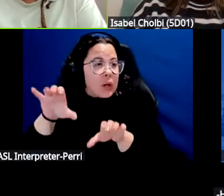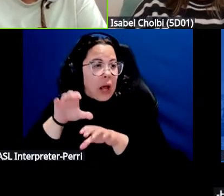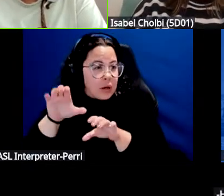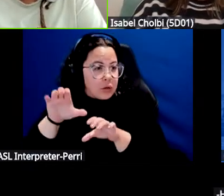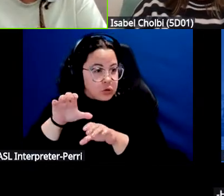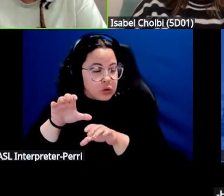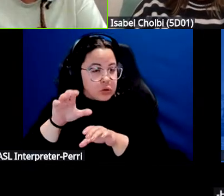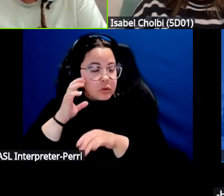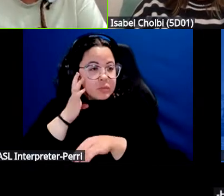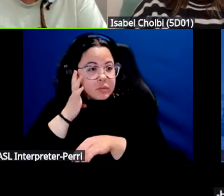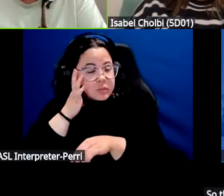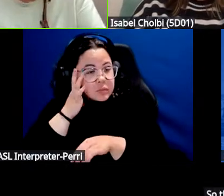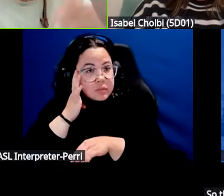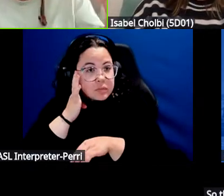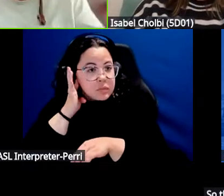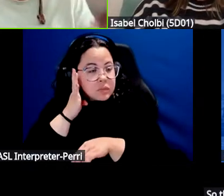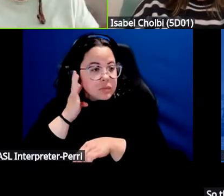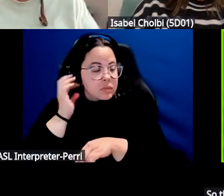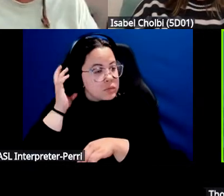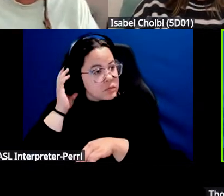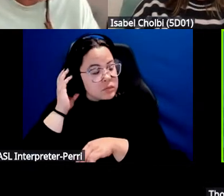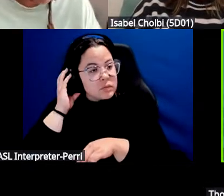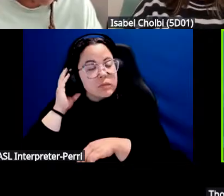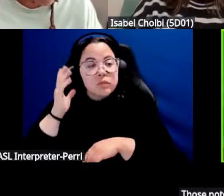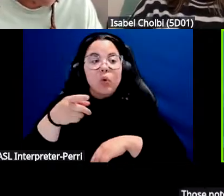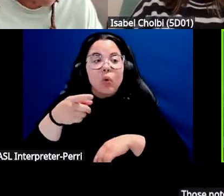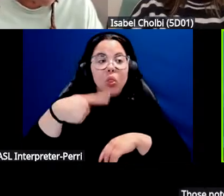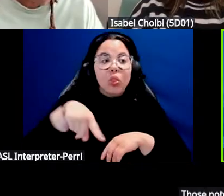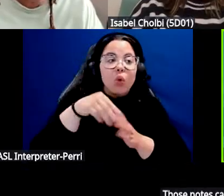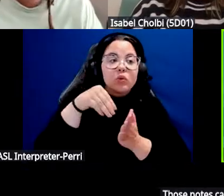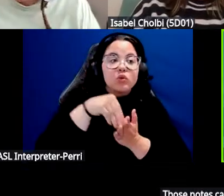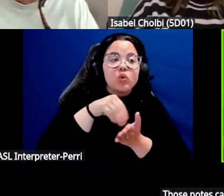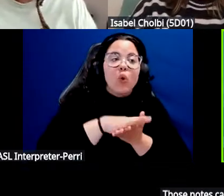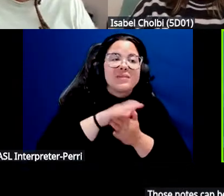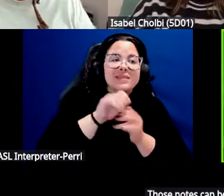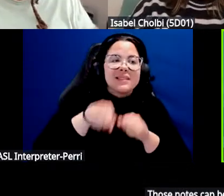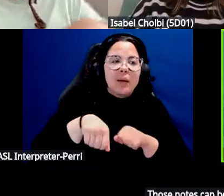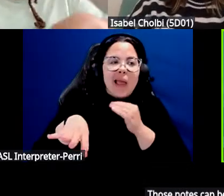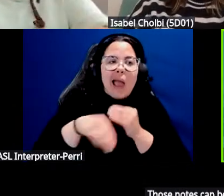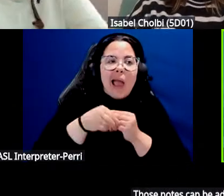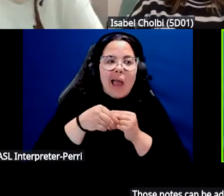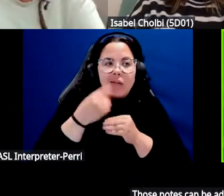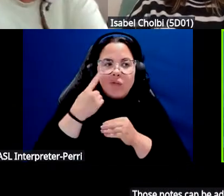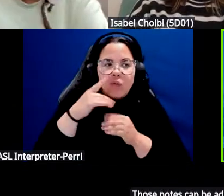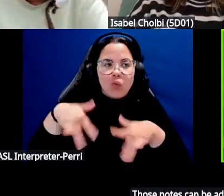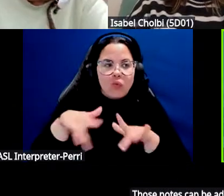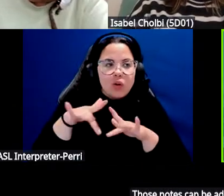that those notes can be added in for the record.